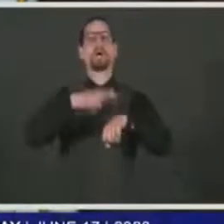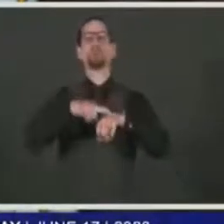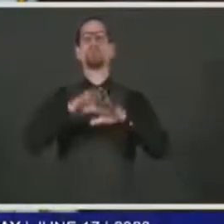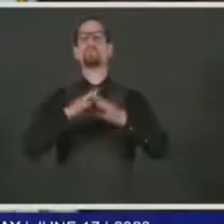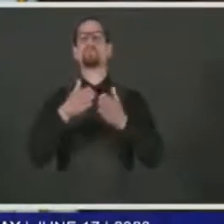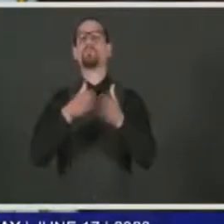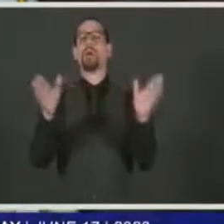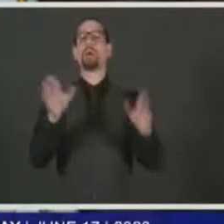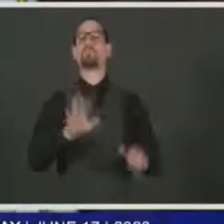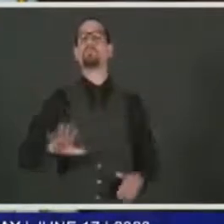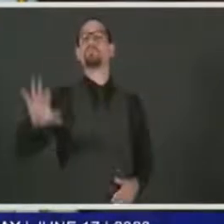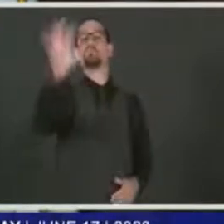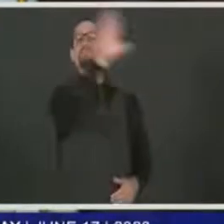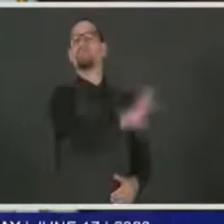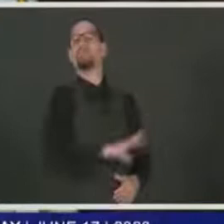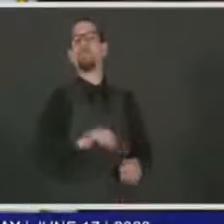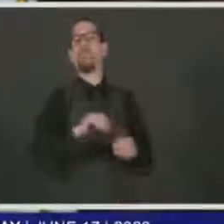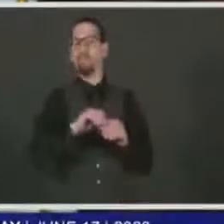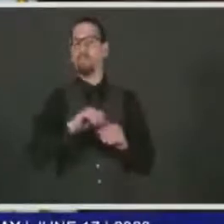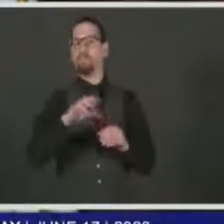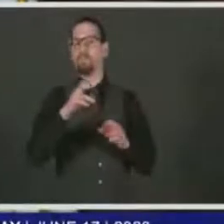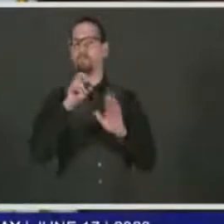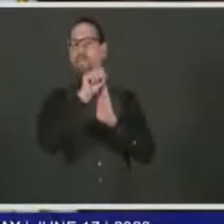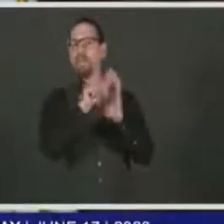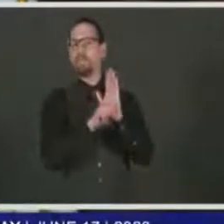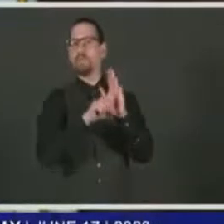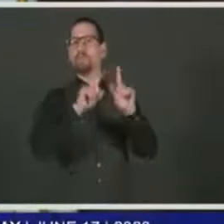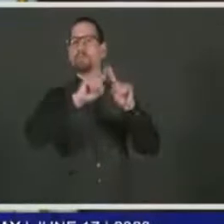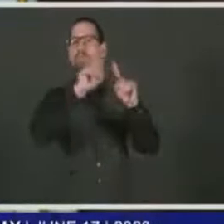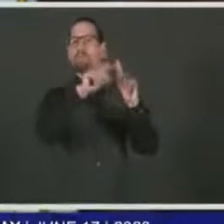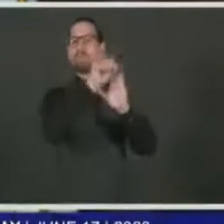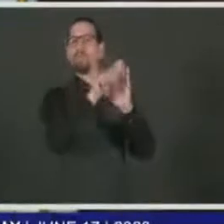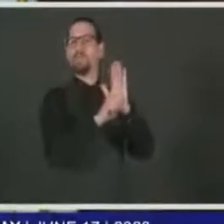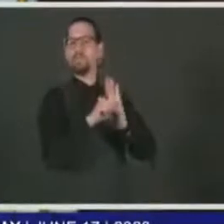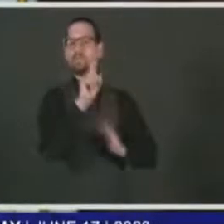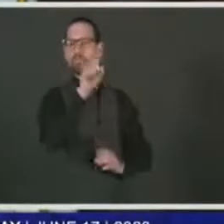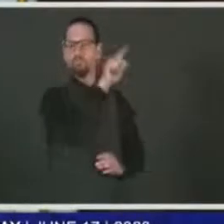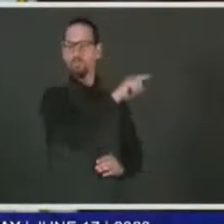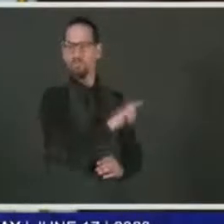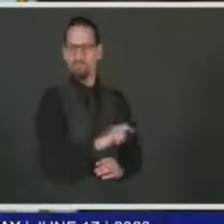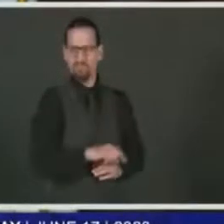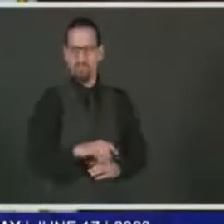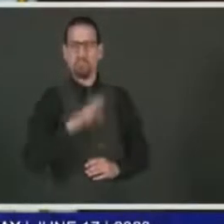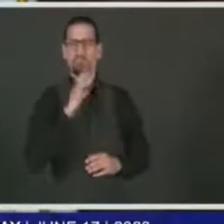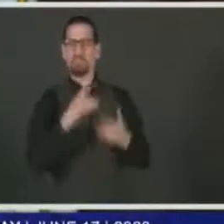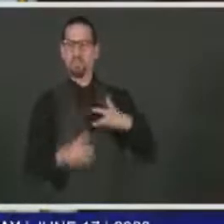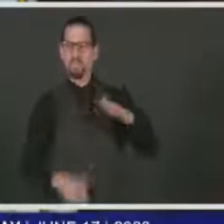what percent of a state's population that's been tested is just about 8%.